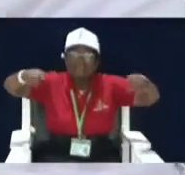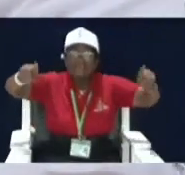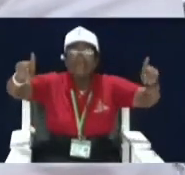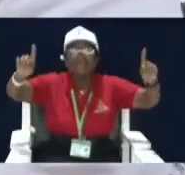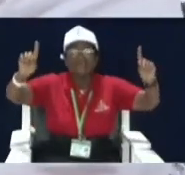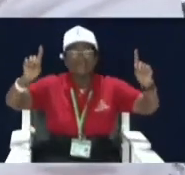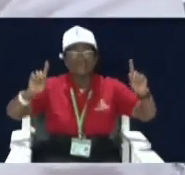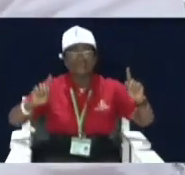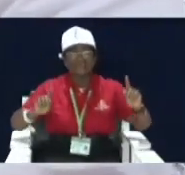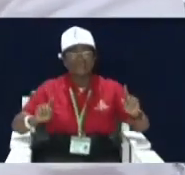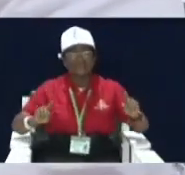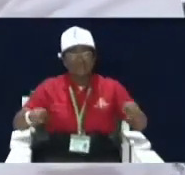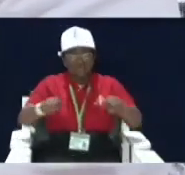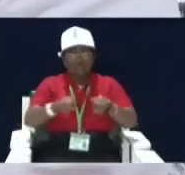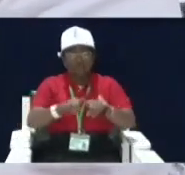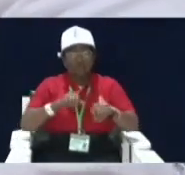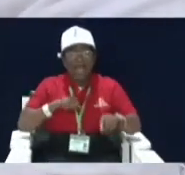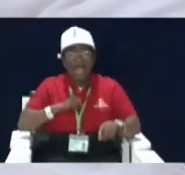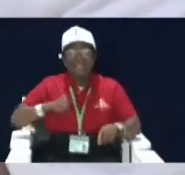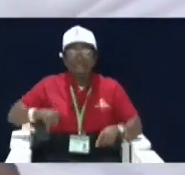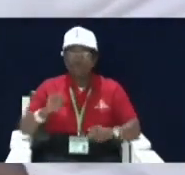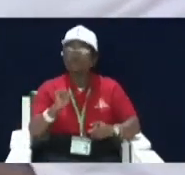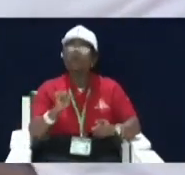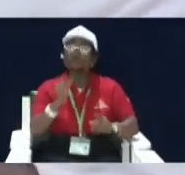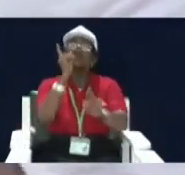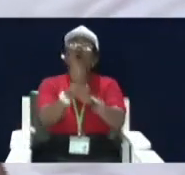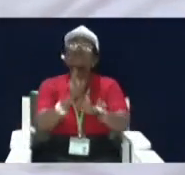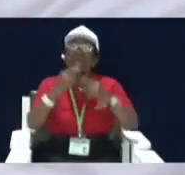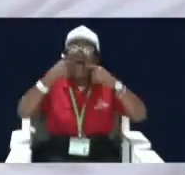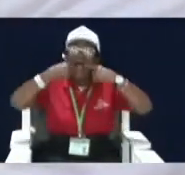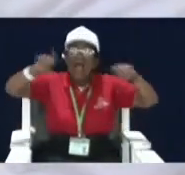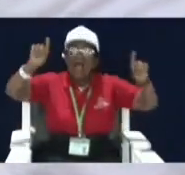He said, I should just decree anything I want.